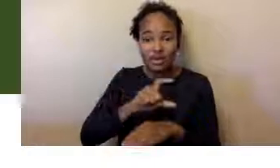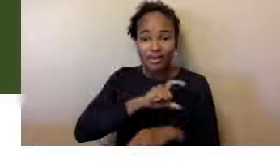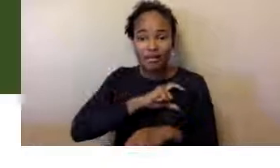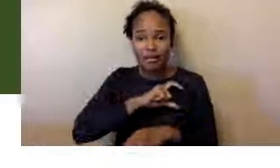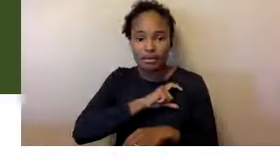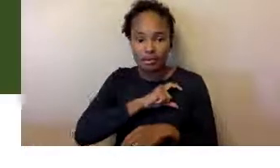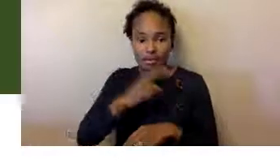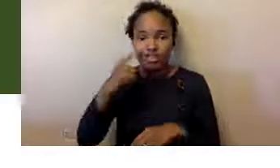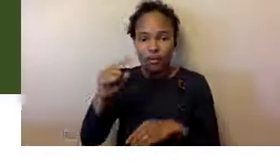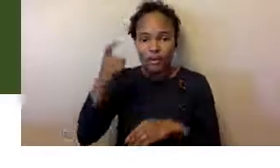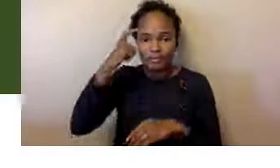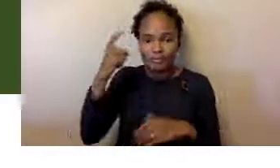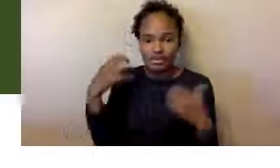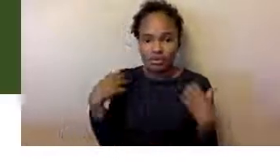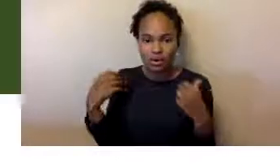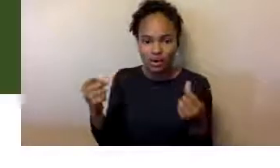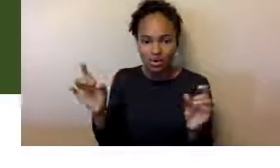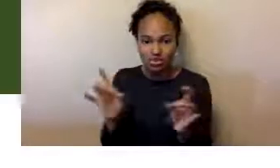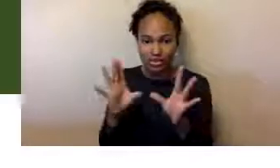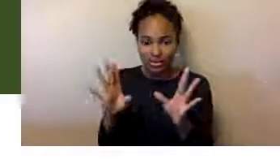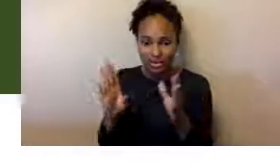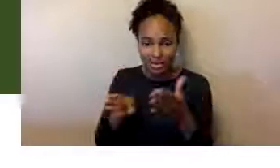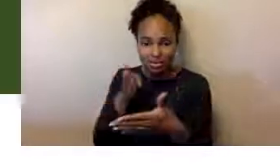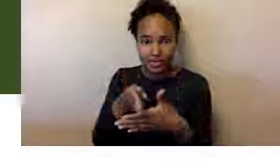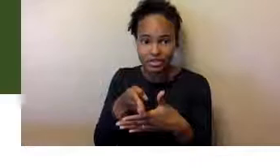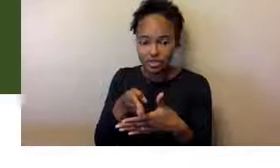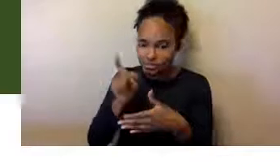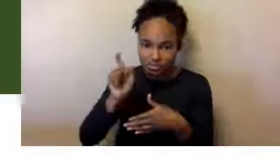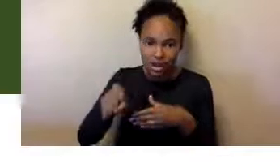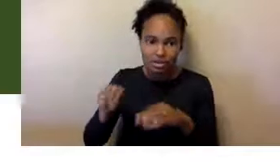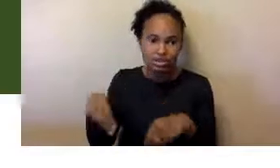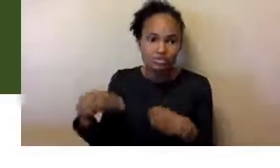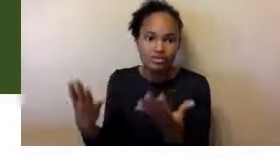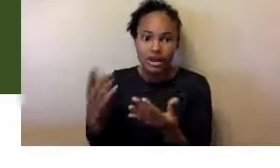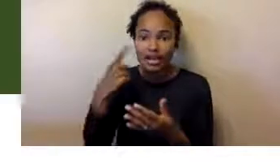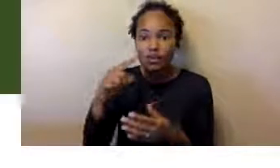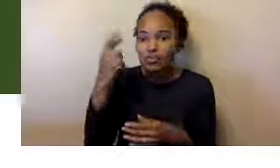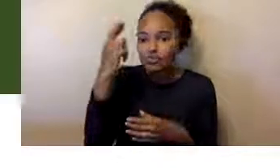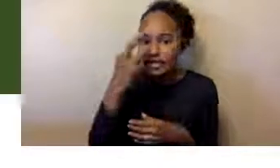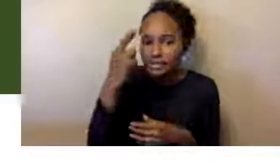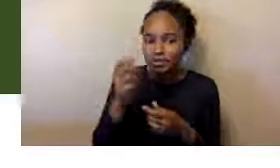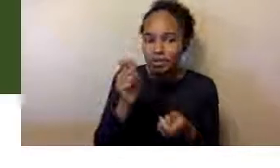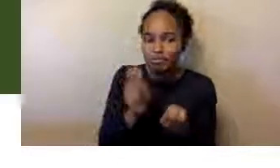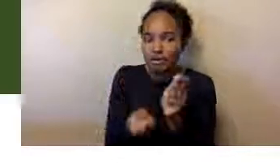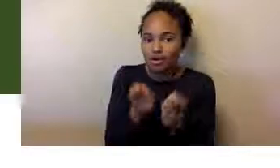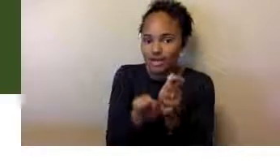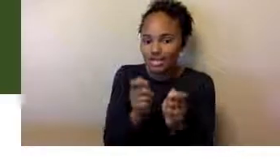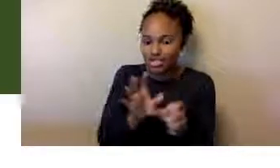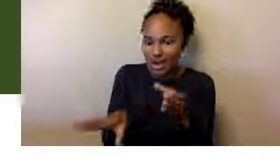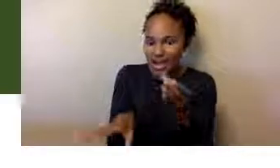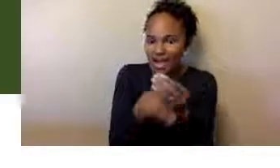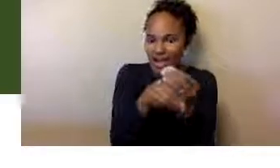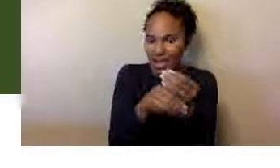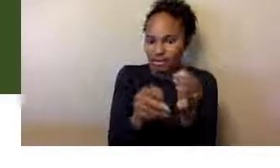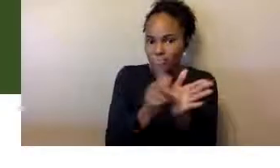health crisis intervention must be provided as a reasonable modification to policies to prevent discrimination